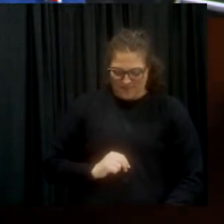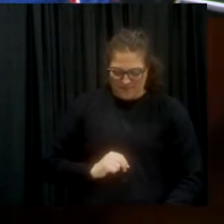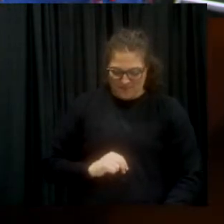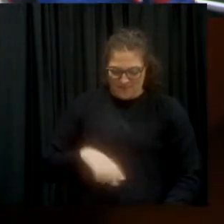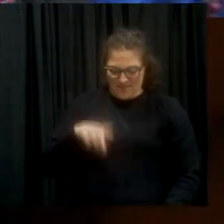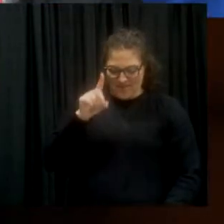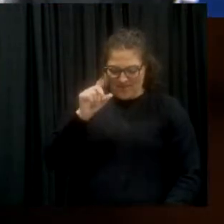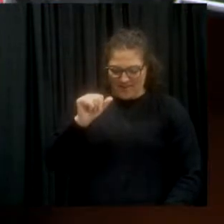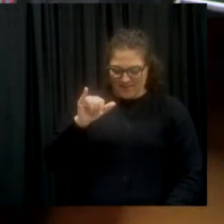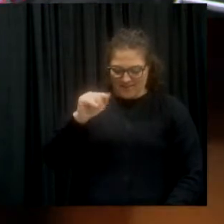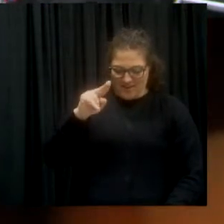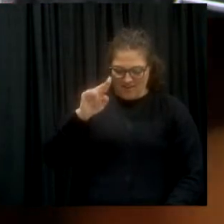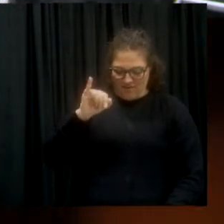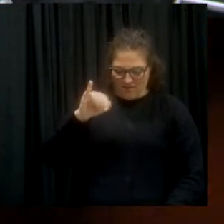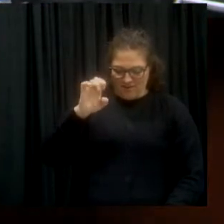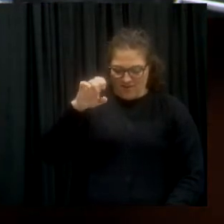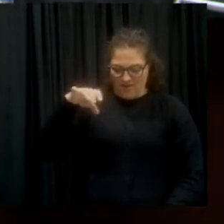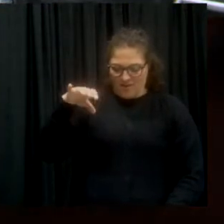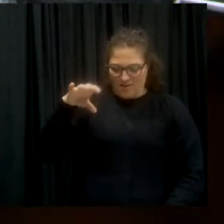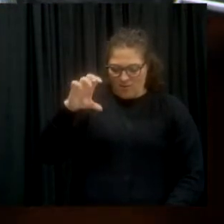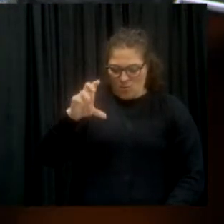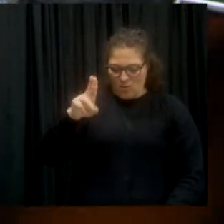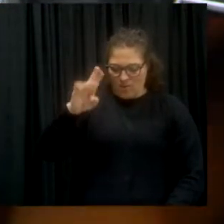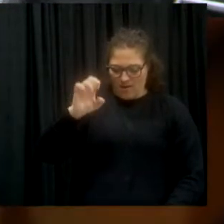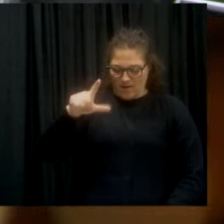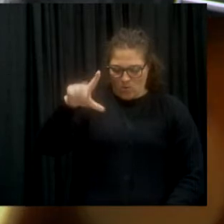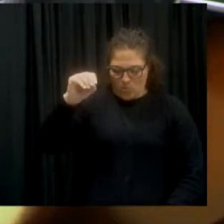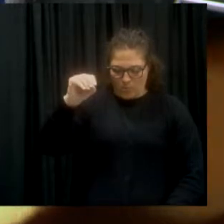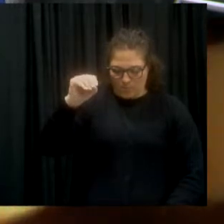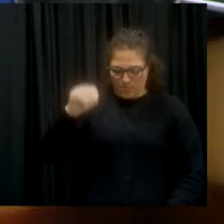Dayane Figueroa Cuello.